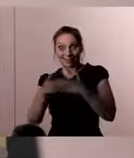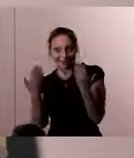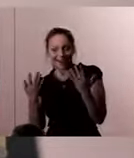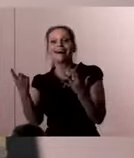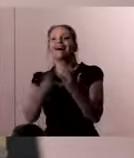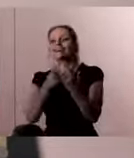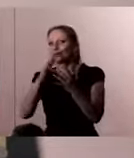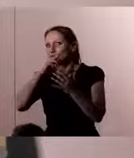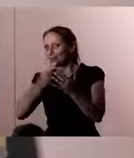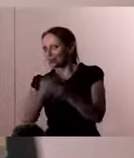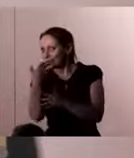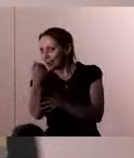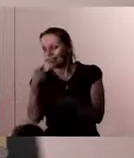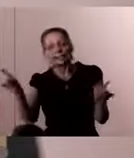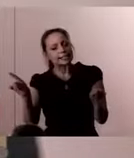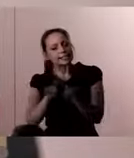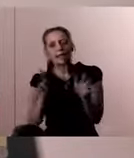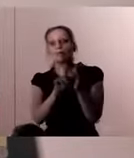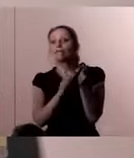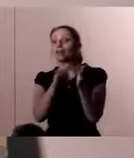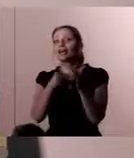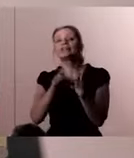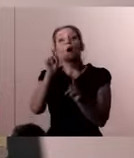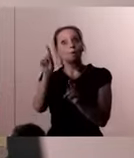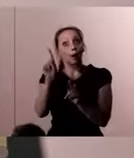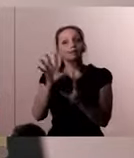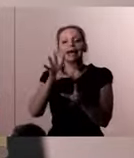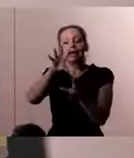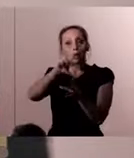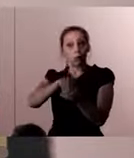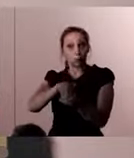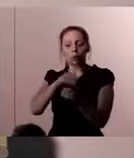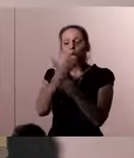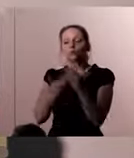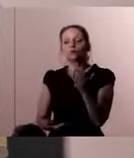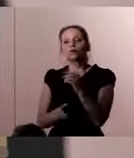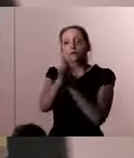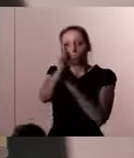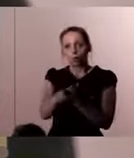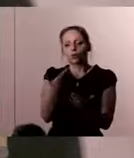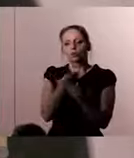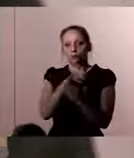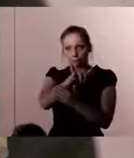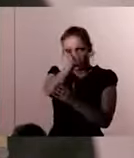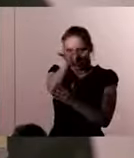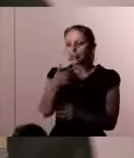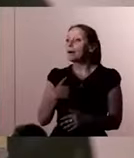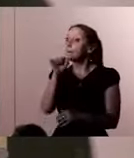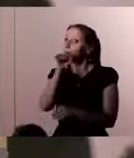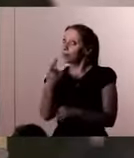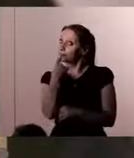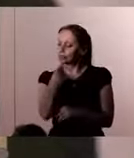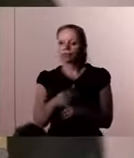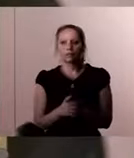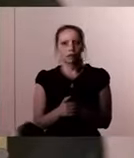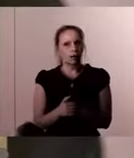another report about the same event, and this time it included an account from a passenger. So this man said,